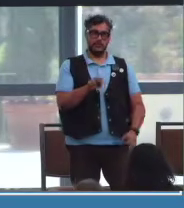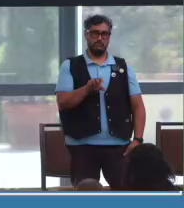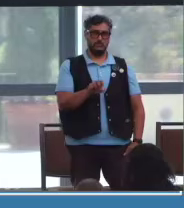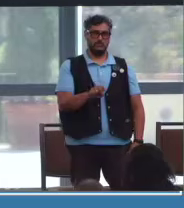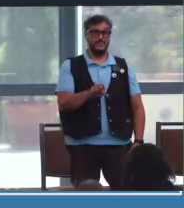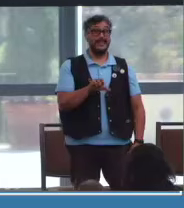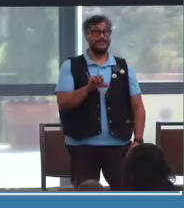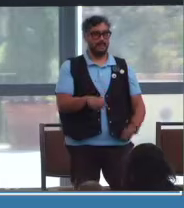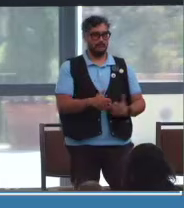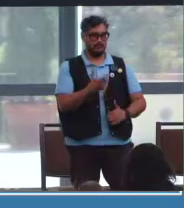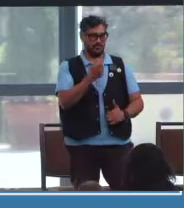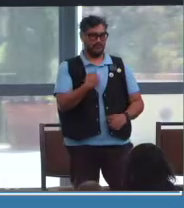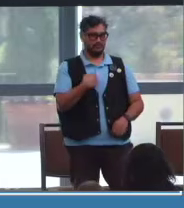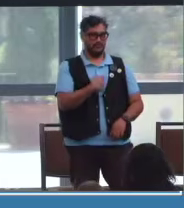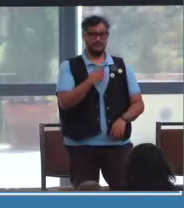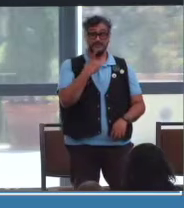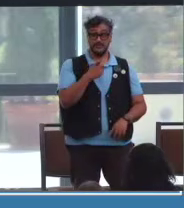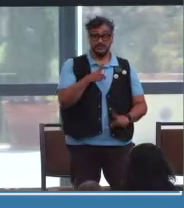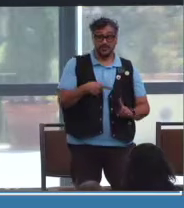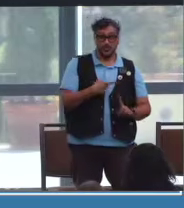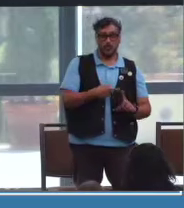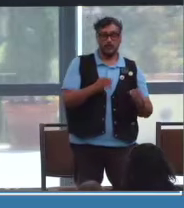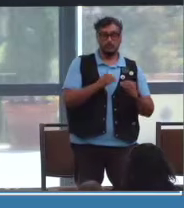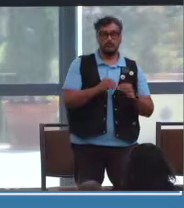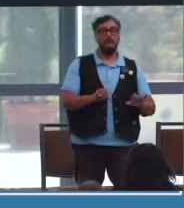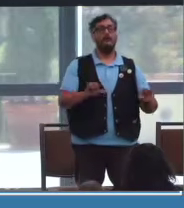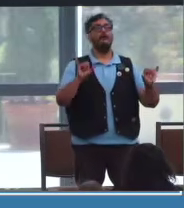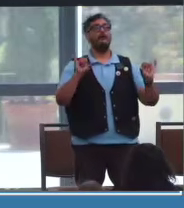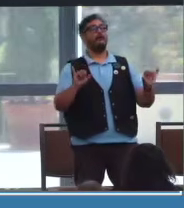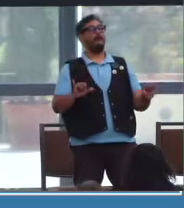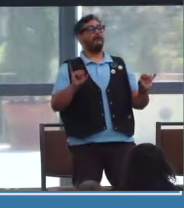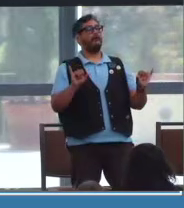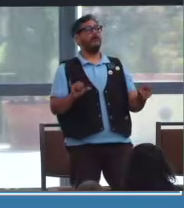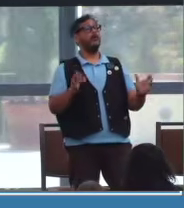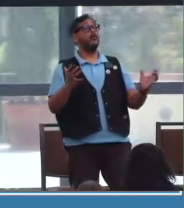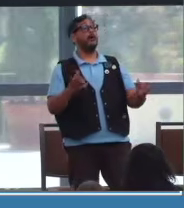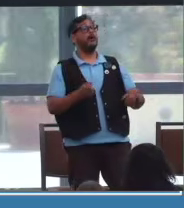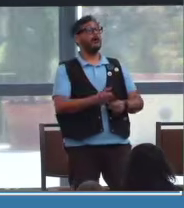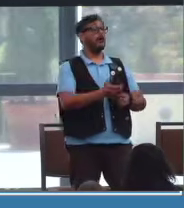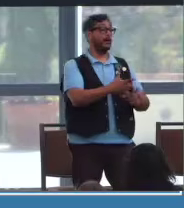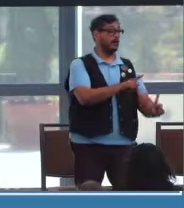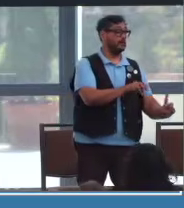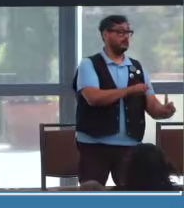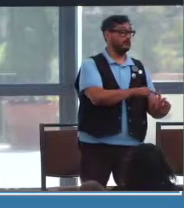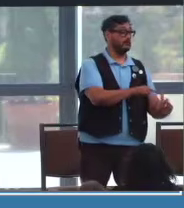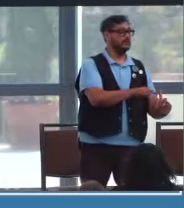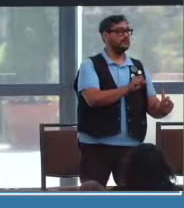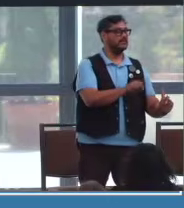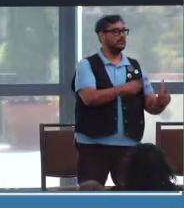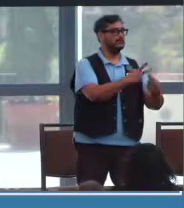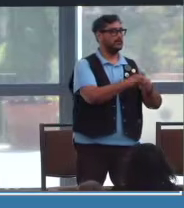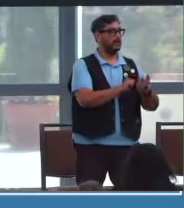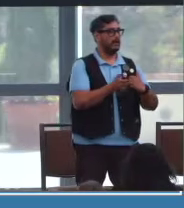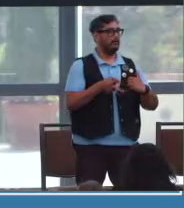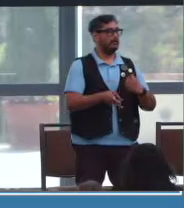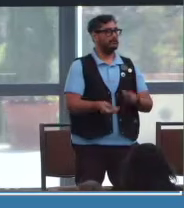what we're most interested in, because once you have a better understanding of what leads to lupus, you can try to figure out how to solve